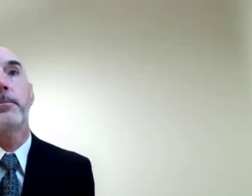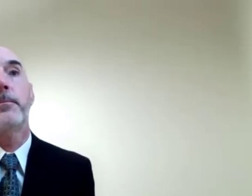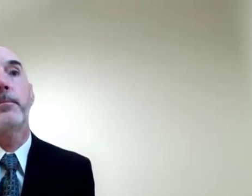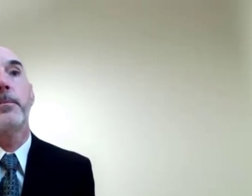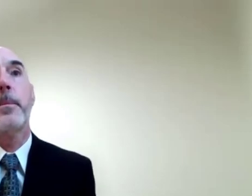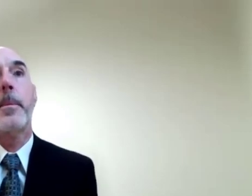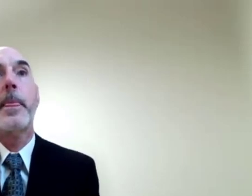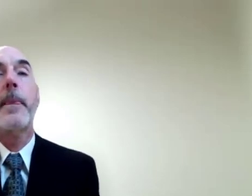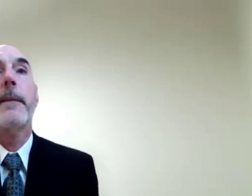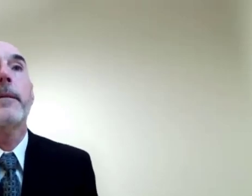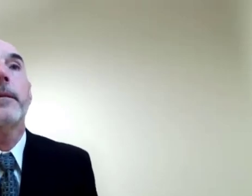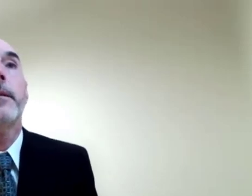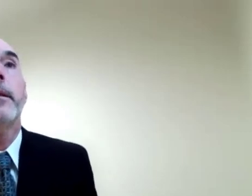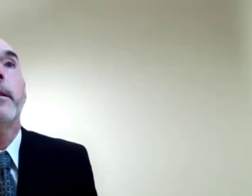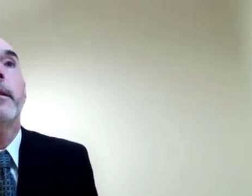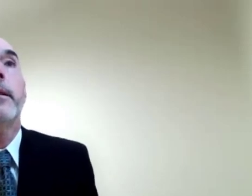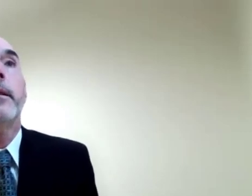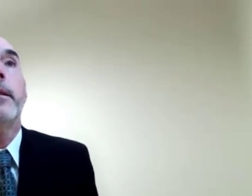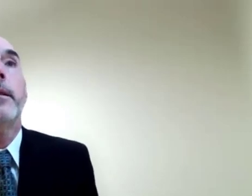job.